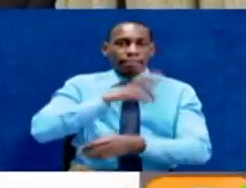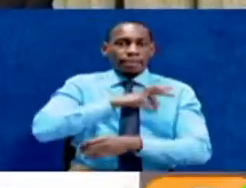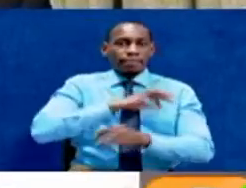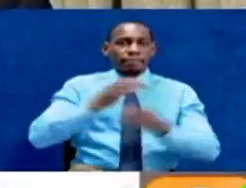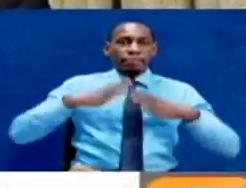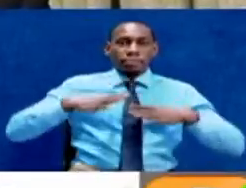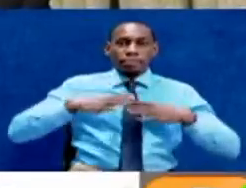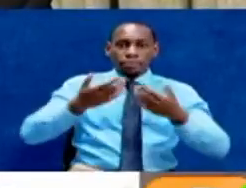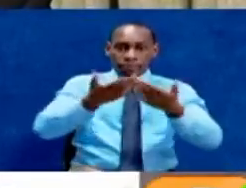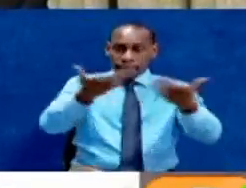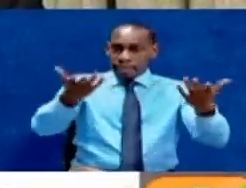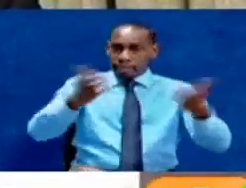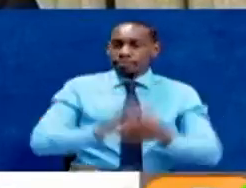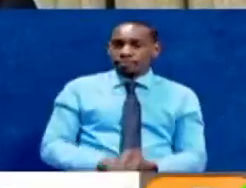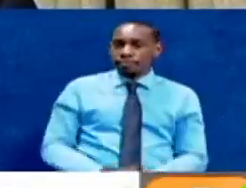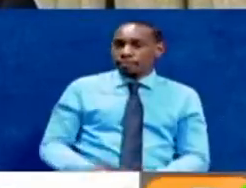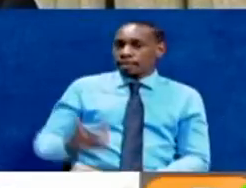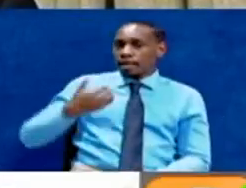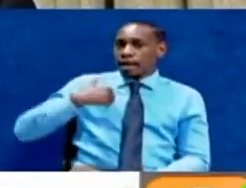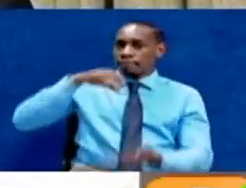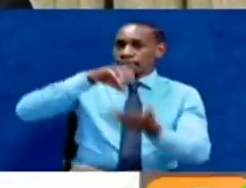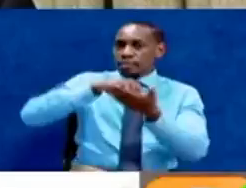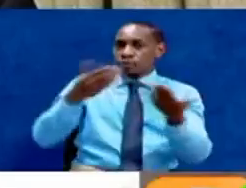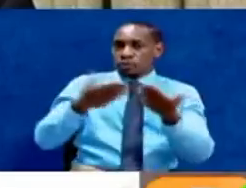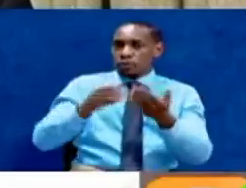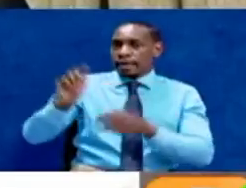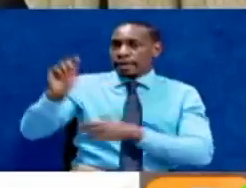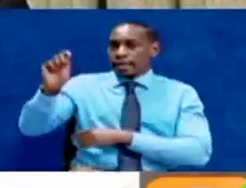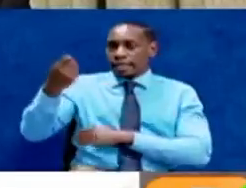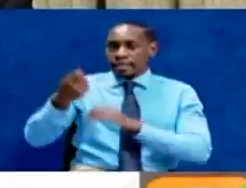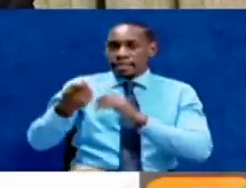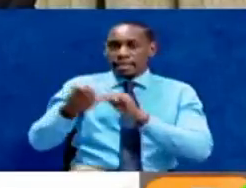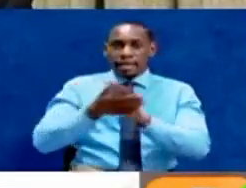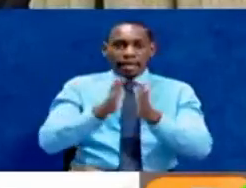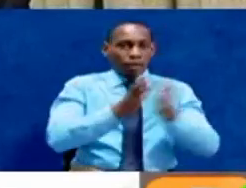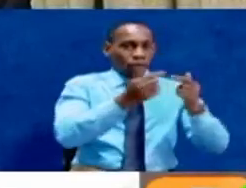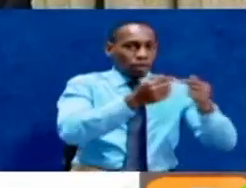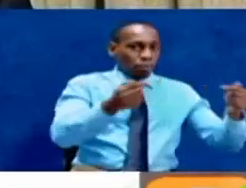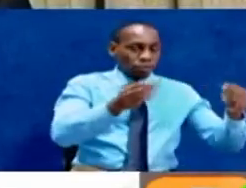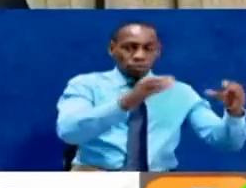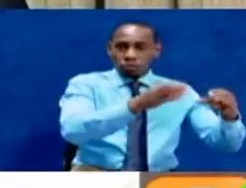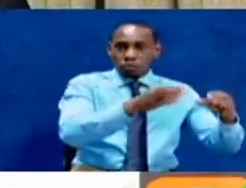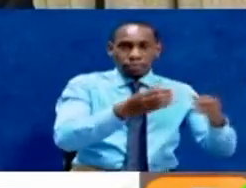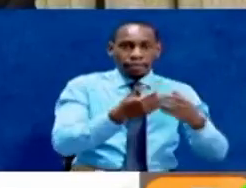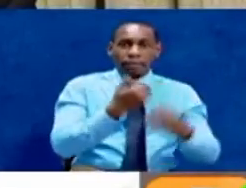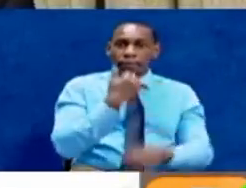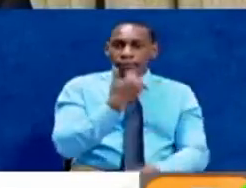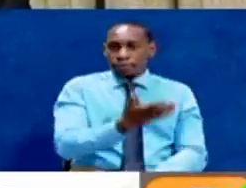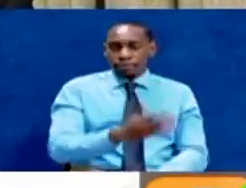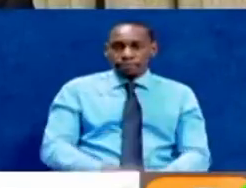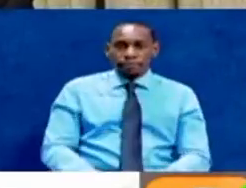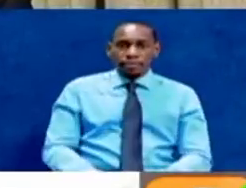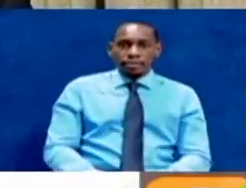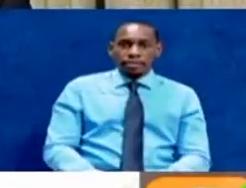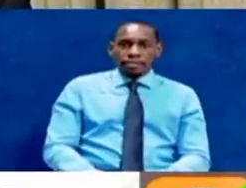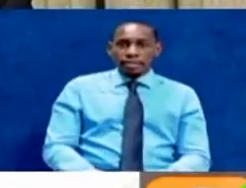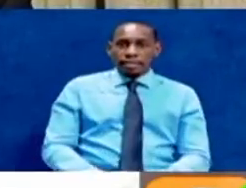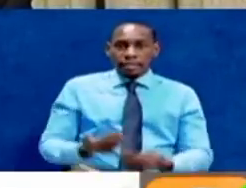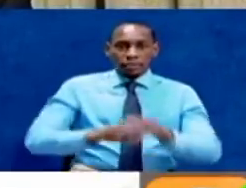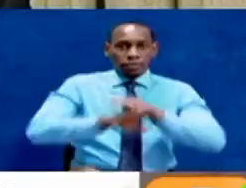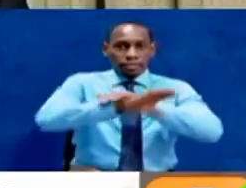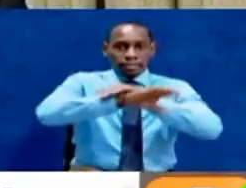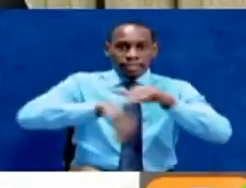the public. We are in a situation whereby the country has no opposition at all. Left stealing of